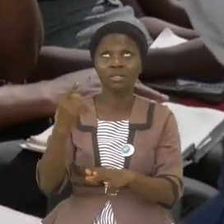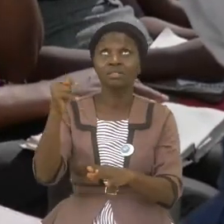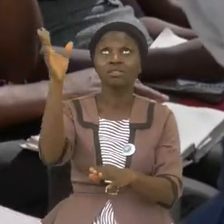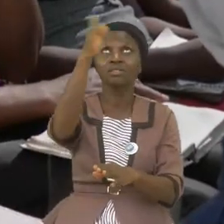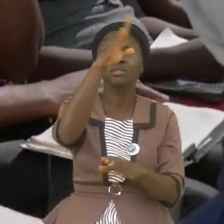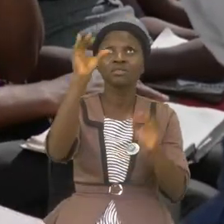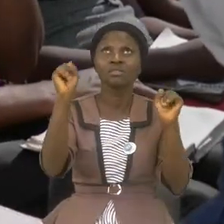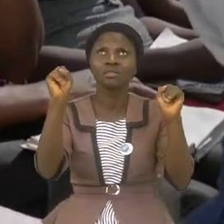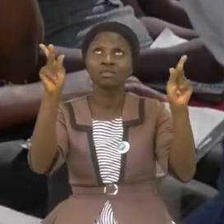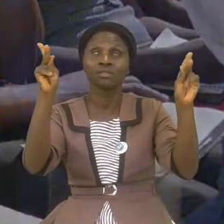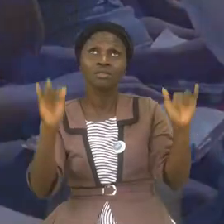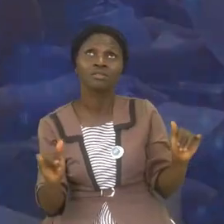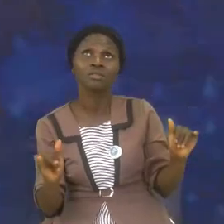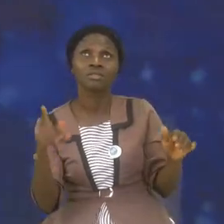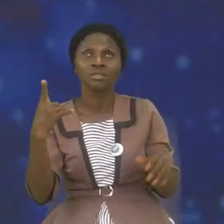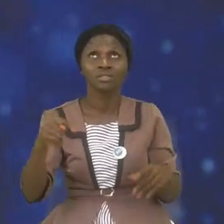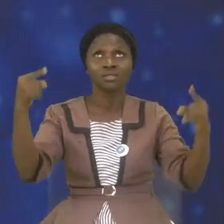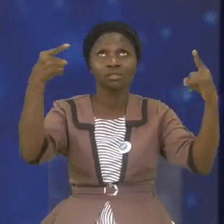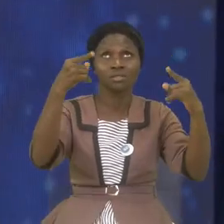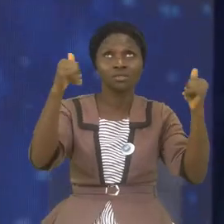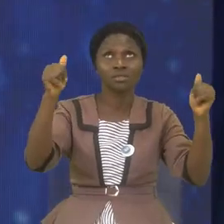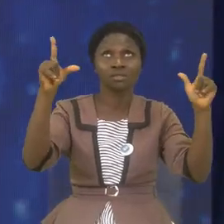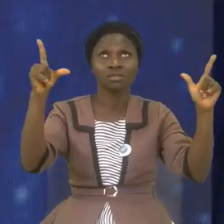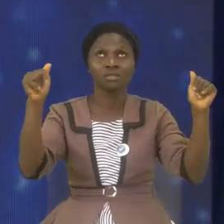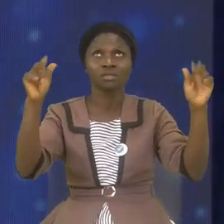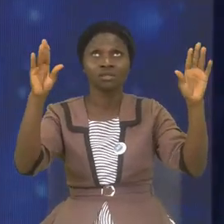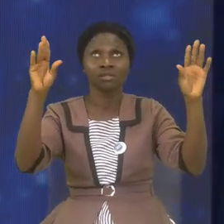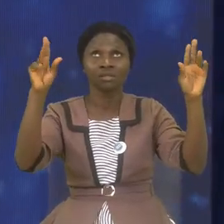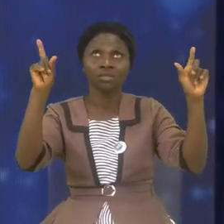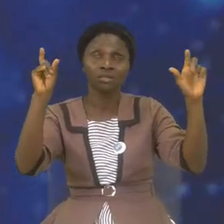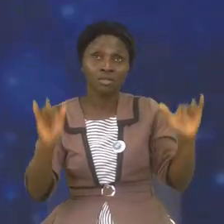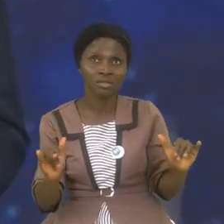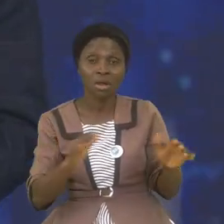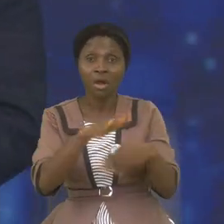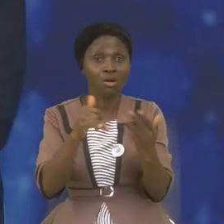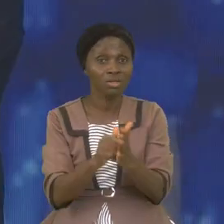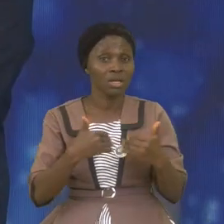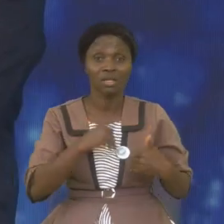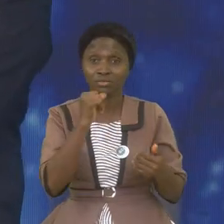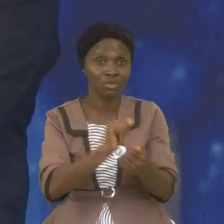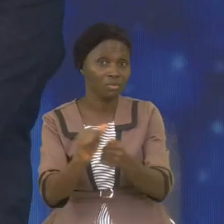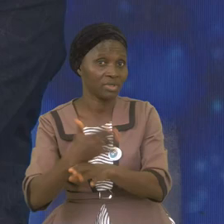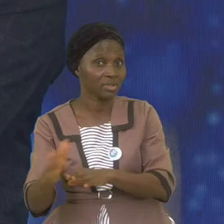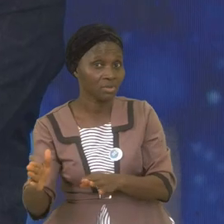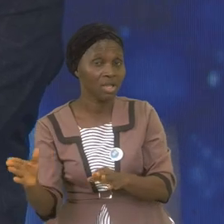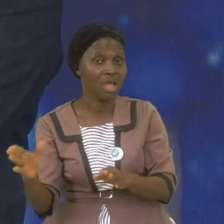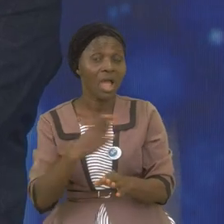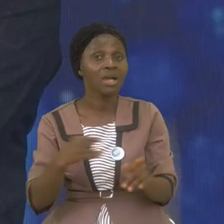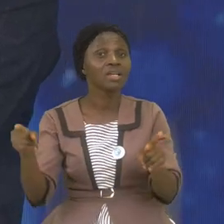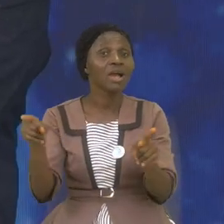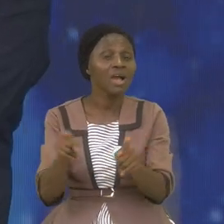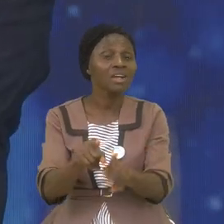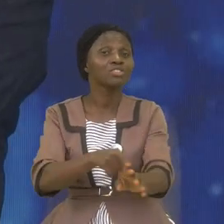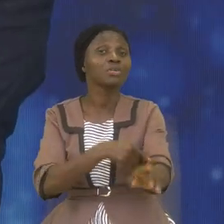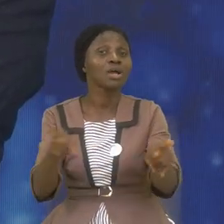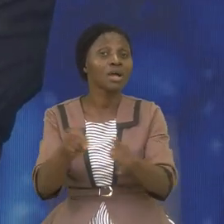the galaxies, the universe, all that has not passed away. And as long as they're there,